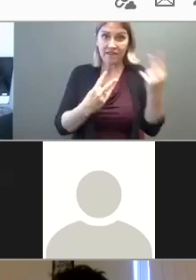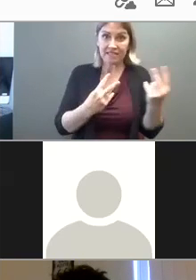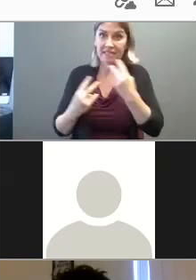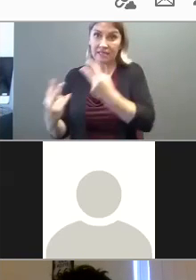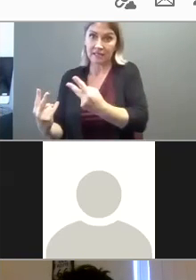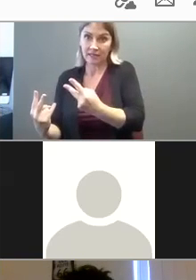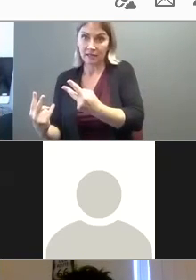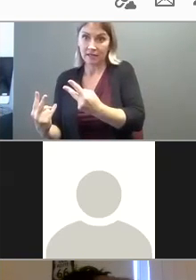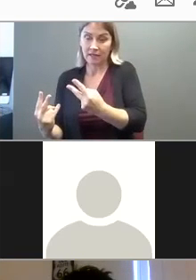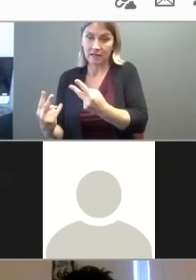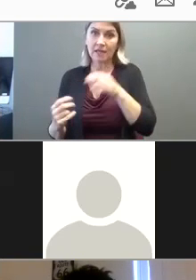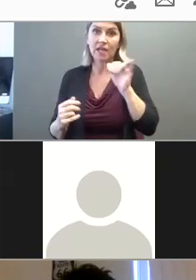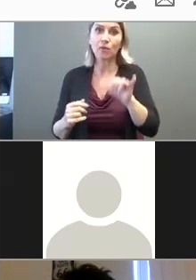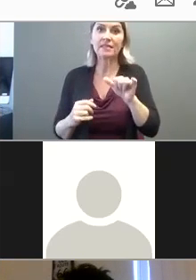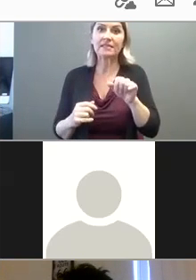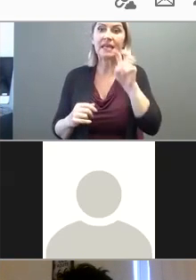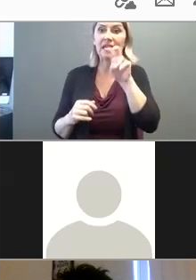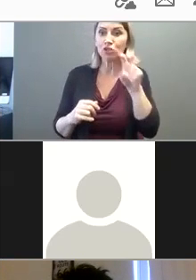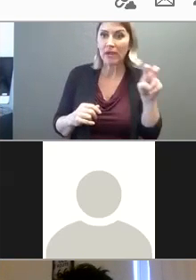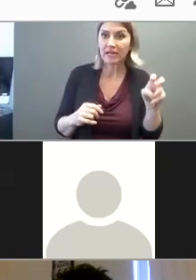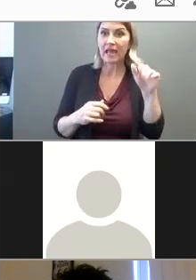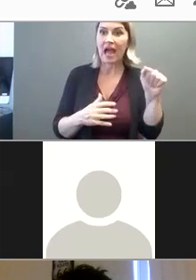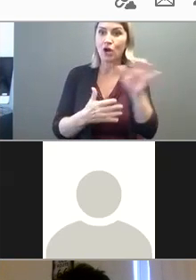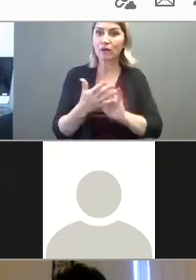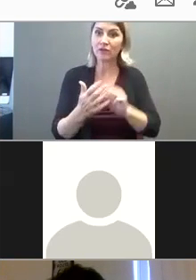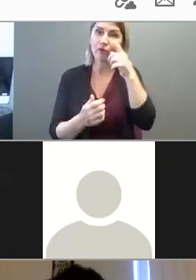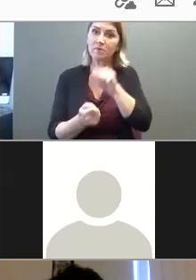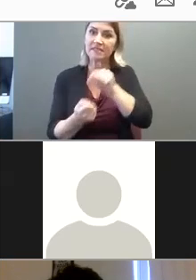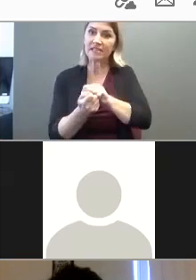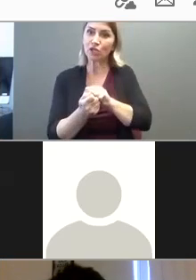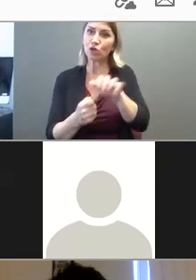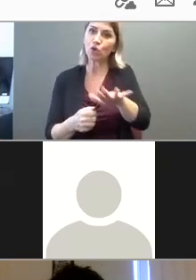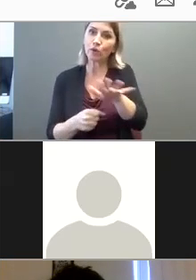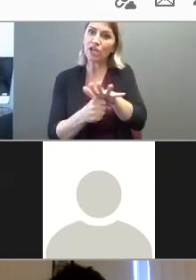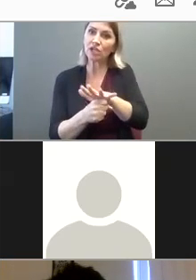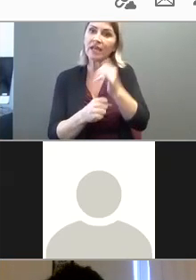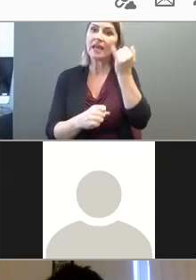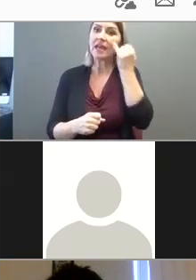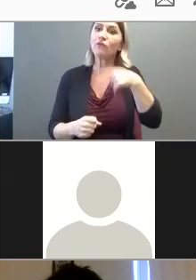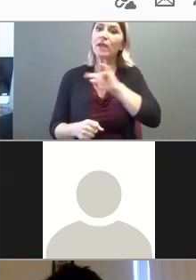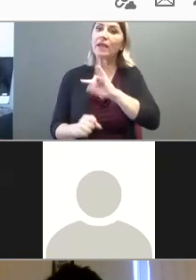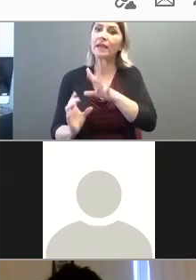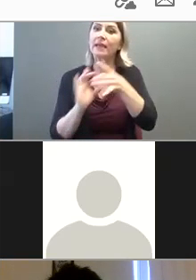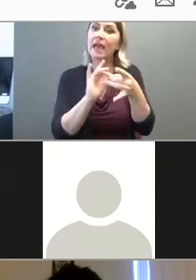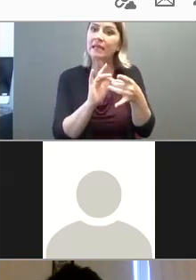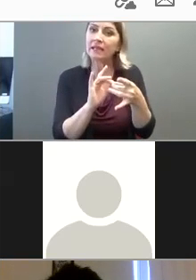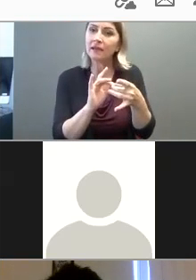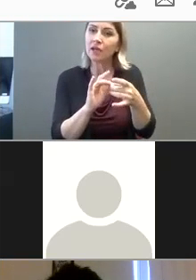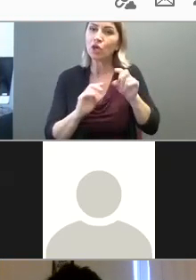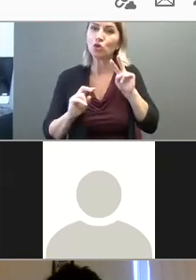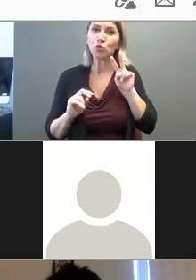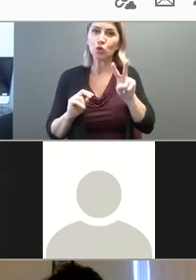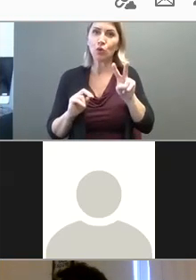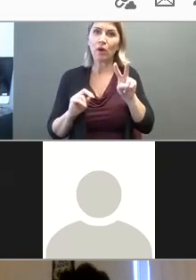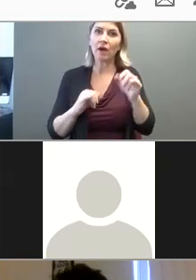are, since it was an iteratively growing algorithm from a particular location, we said that if we connect to two vertices that are